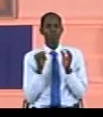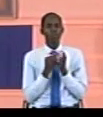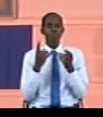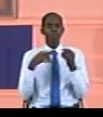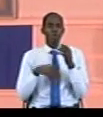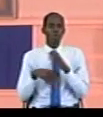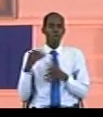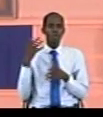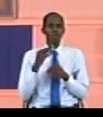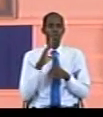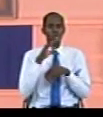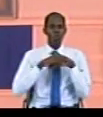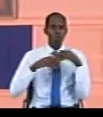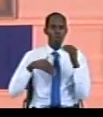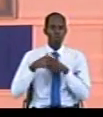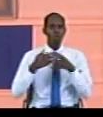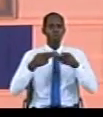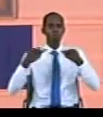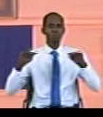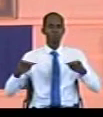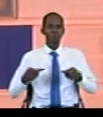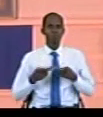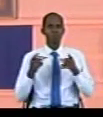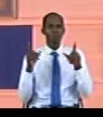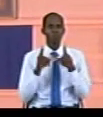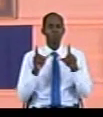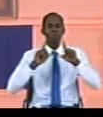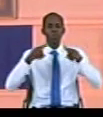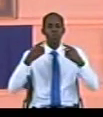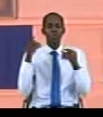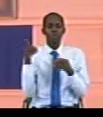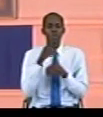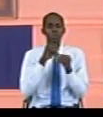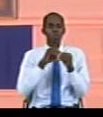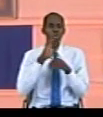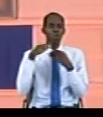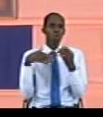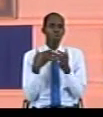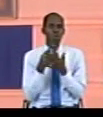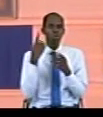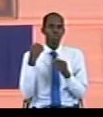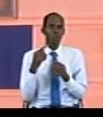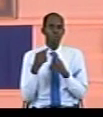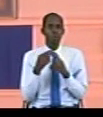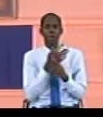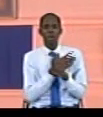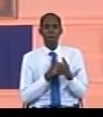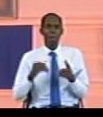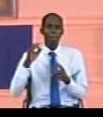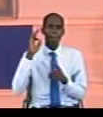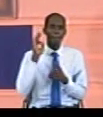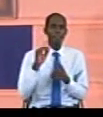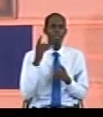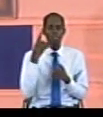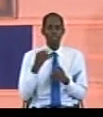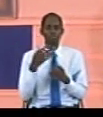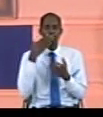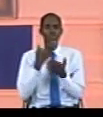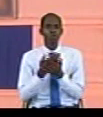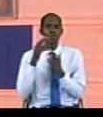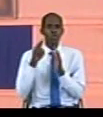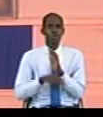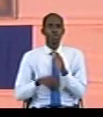and come out of your comfort zone. Go ye into all the world and preach the gospel. of the good news of salvation to